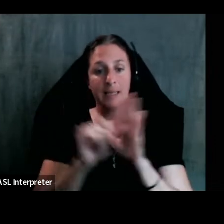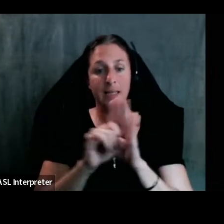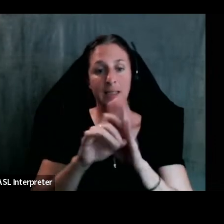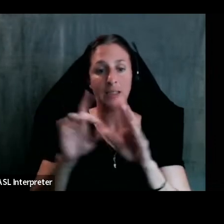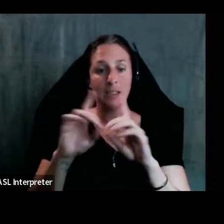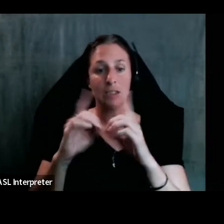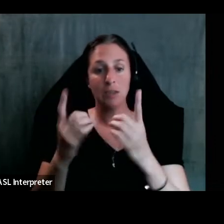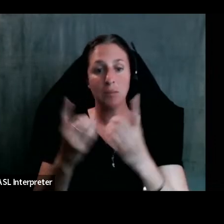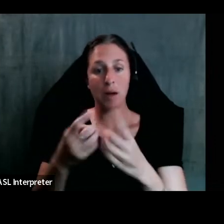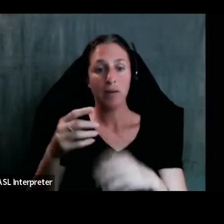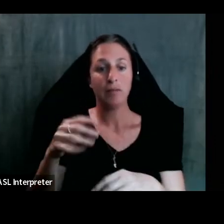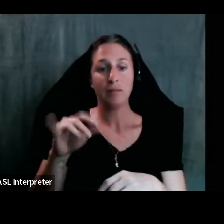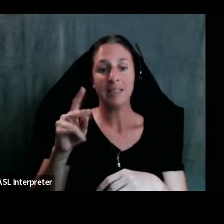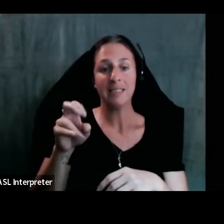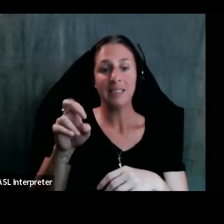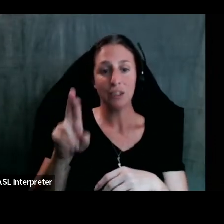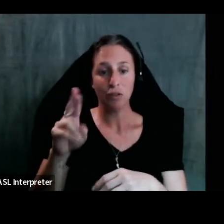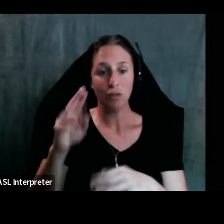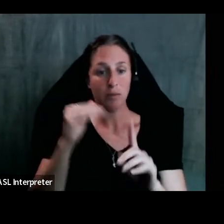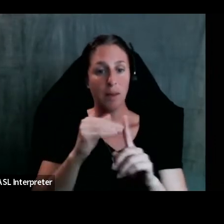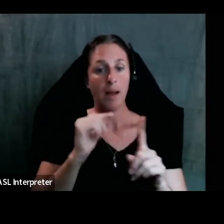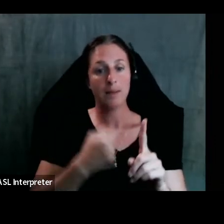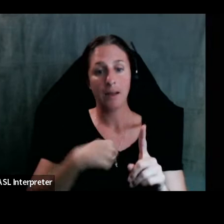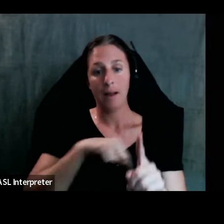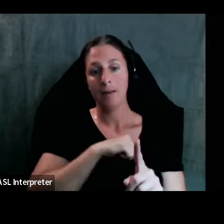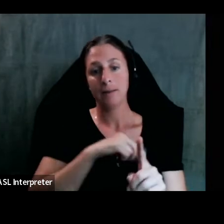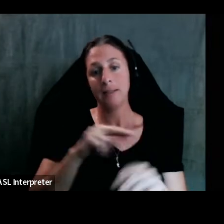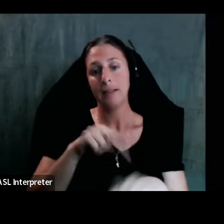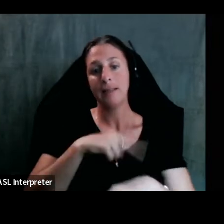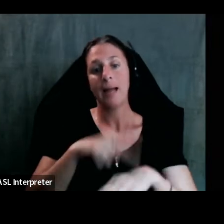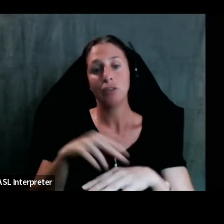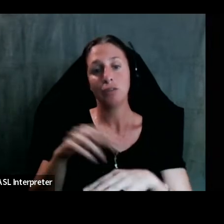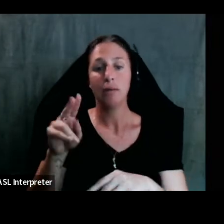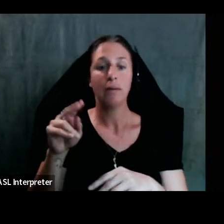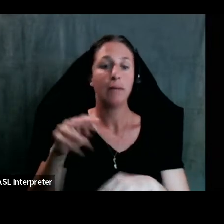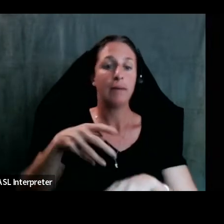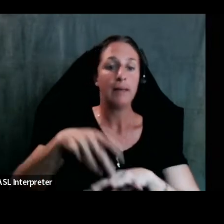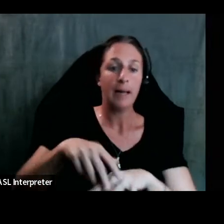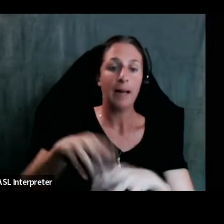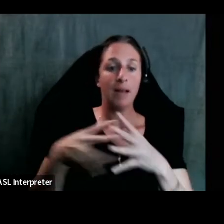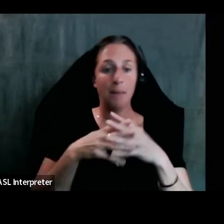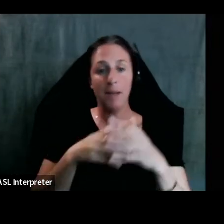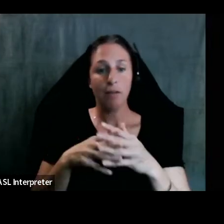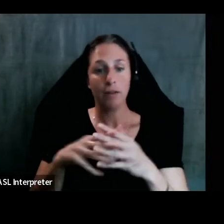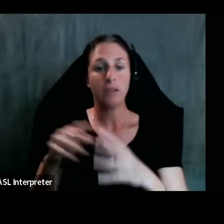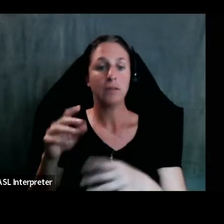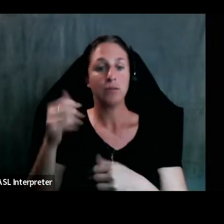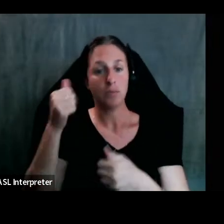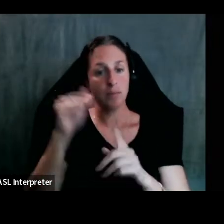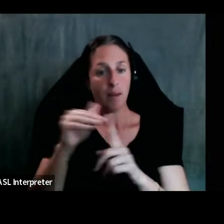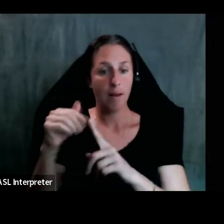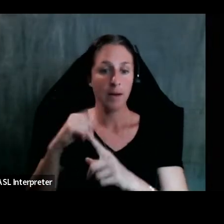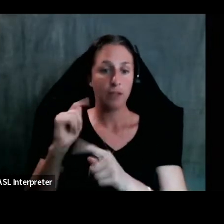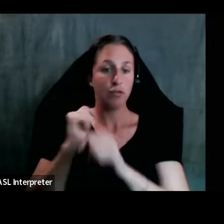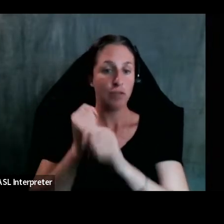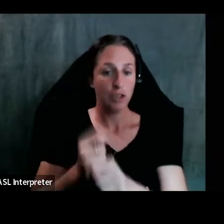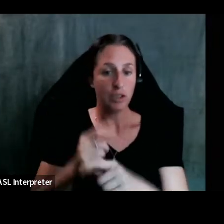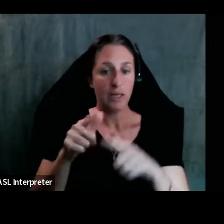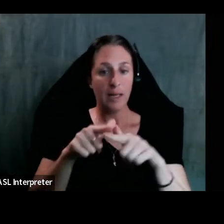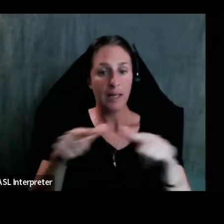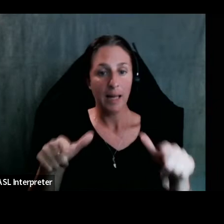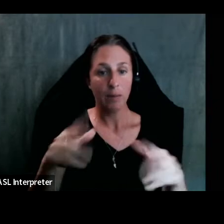National Native American Heritage Month is a time to celebrate the traditions, languages, and stories of Native